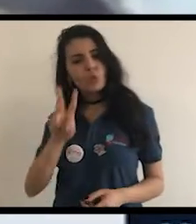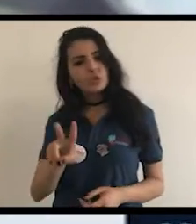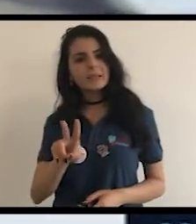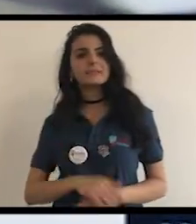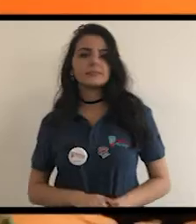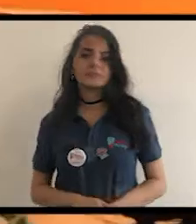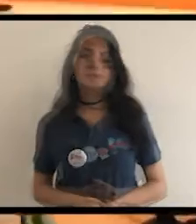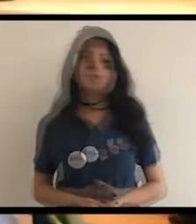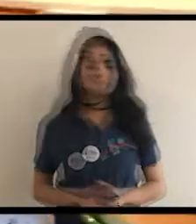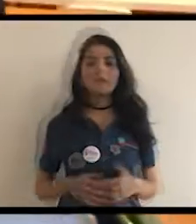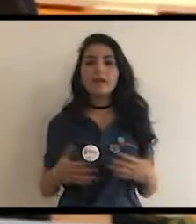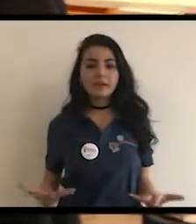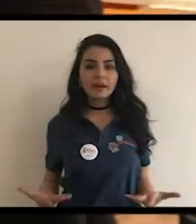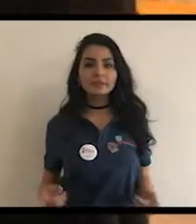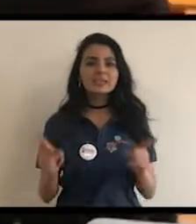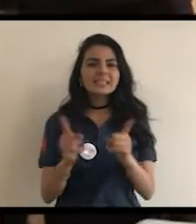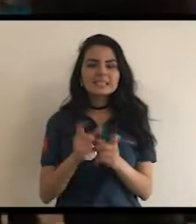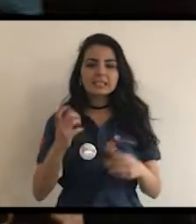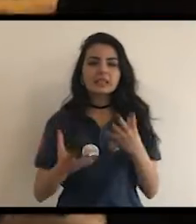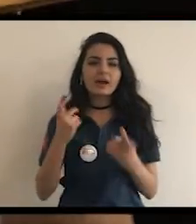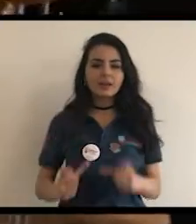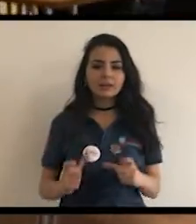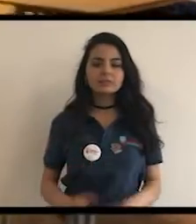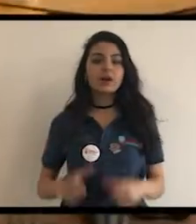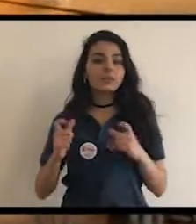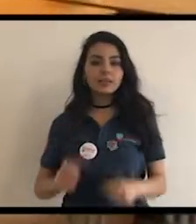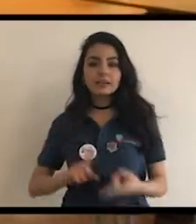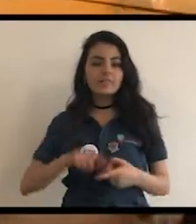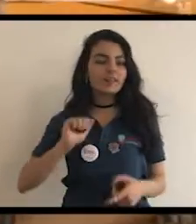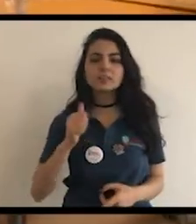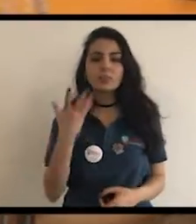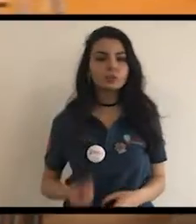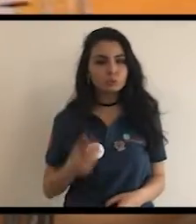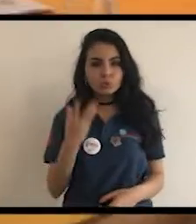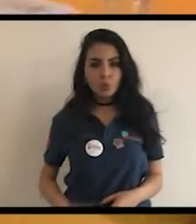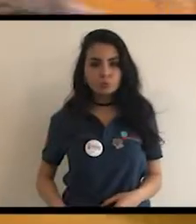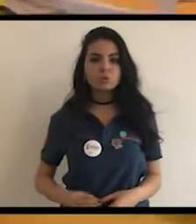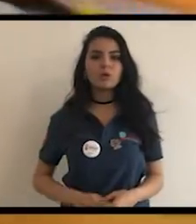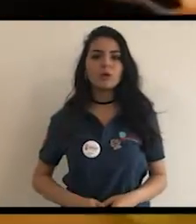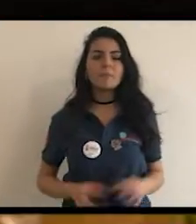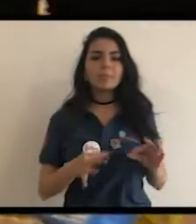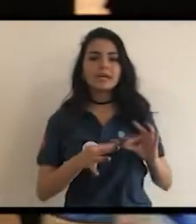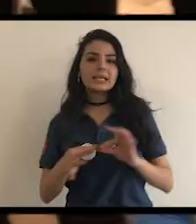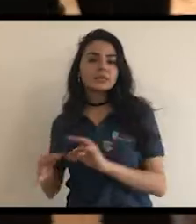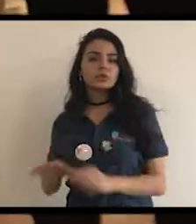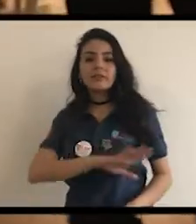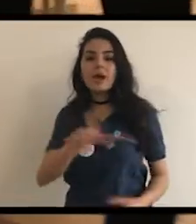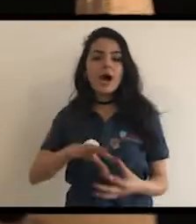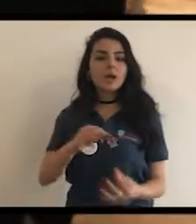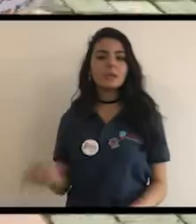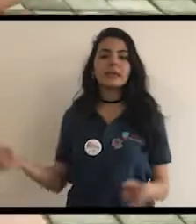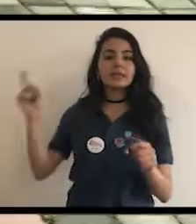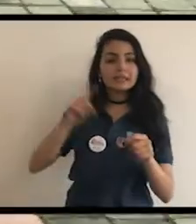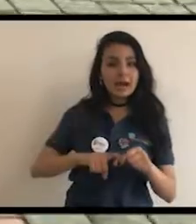an impact. What if having limited sources is not an obstacle in order to involve every